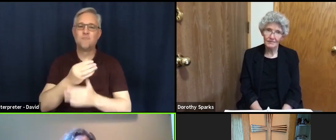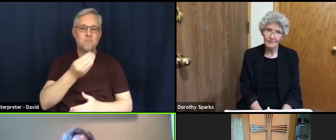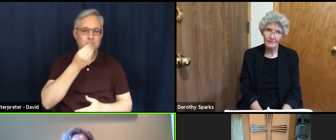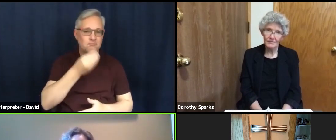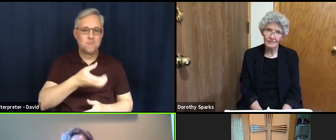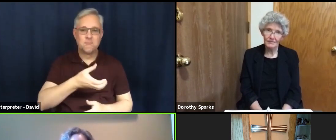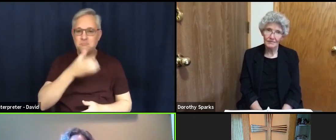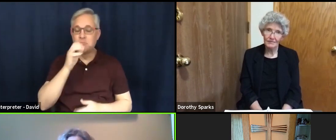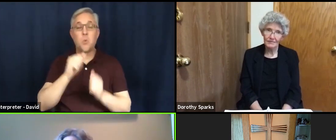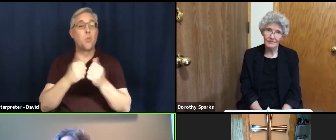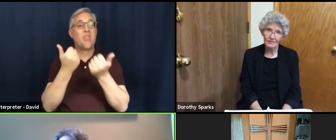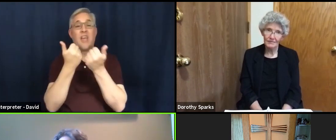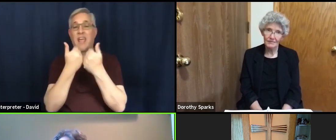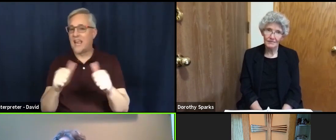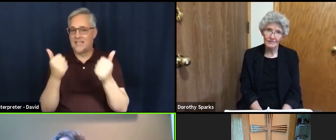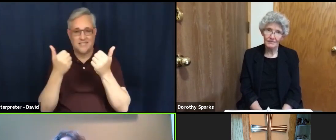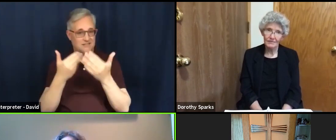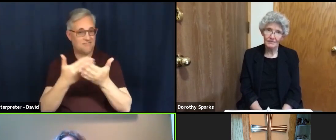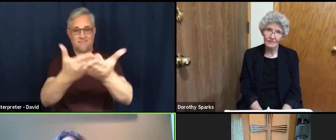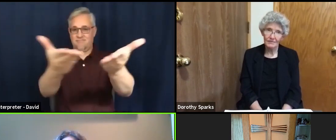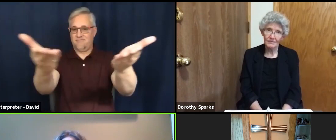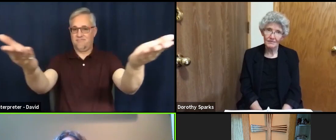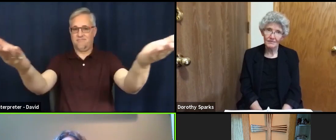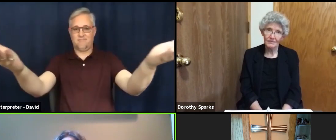desire to receive it.